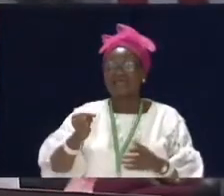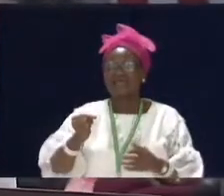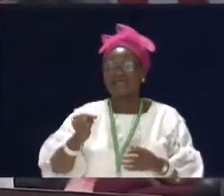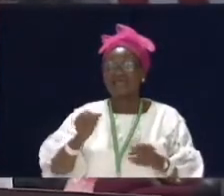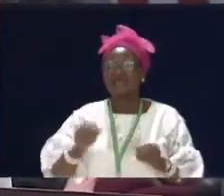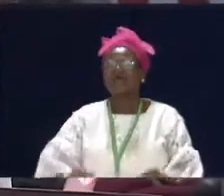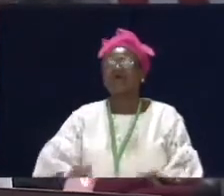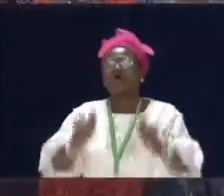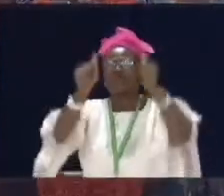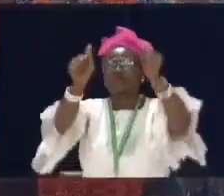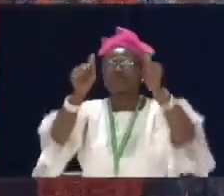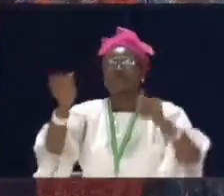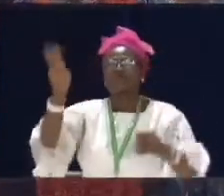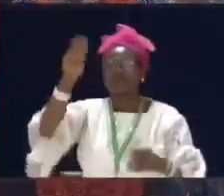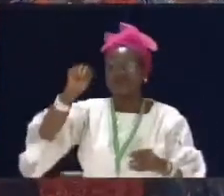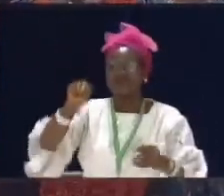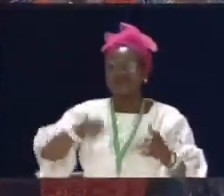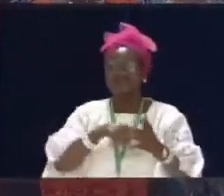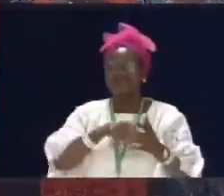Promote them this year.